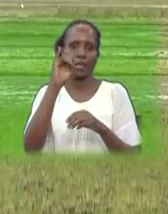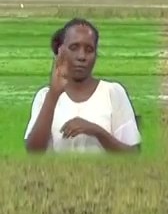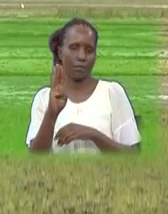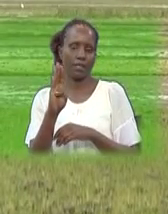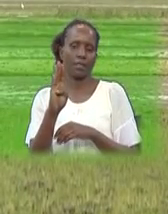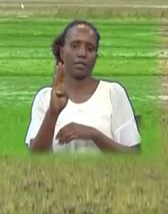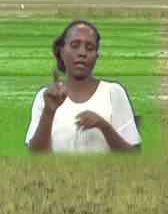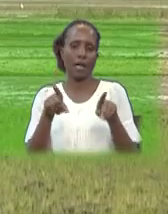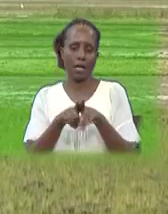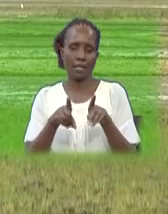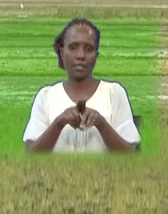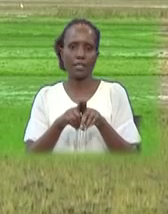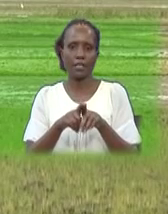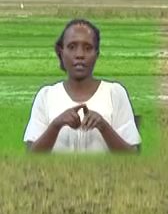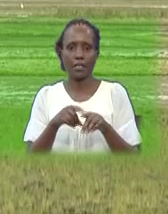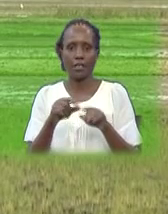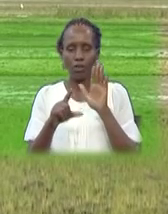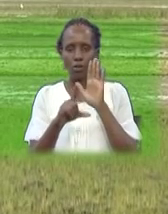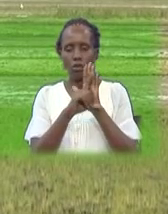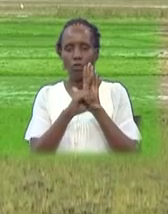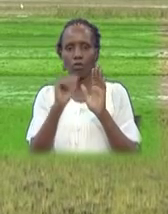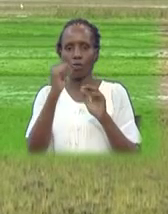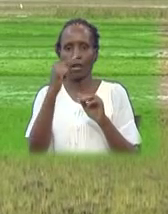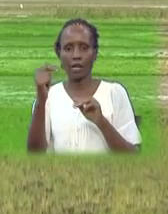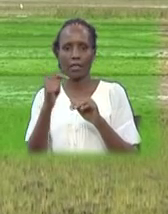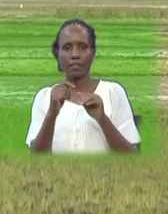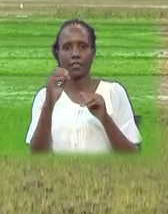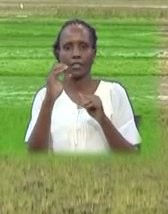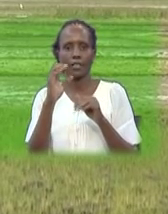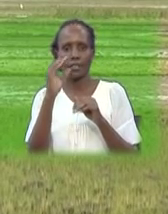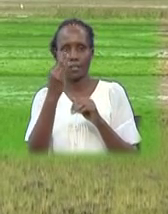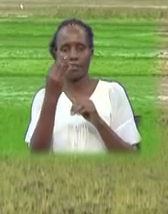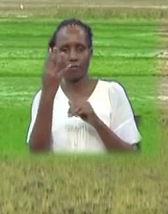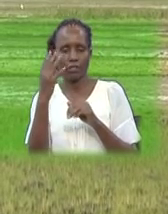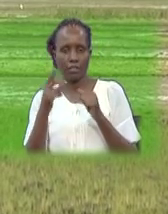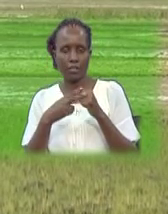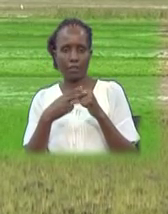Irrigation Board as mandated by the Irrigation Act, Cap 347.